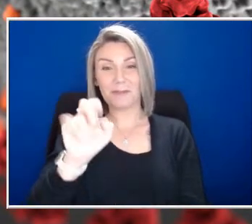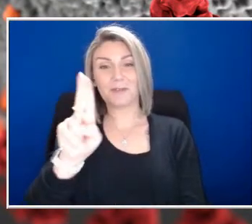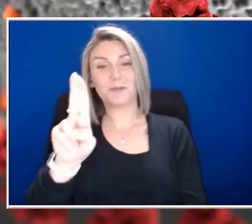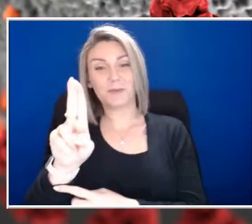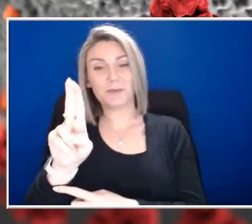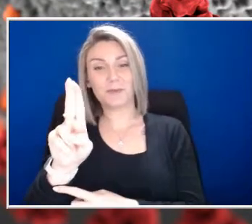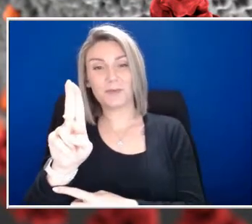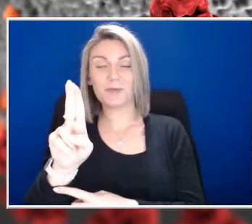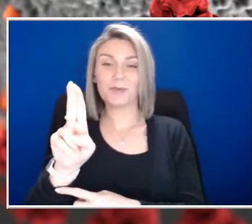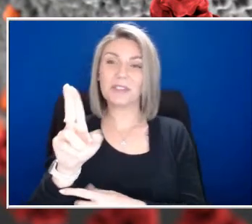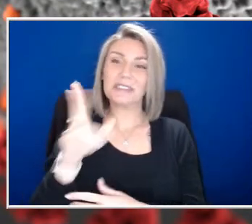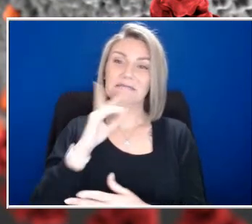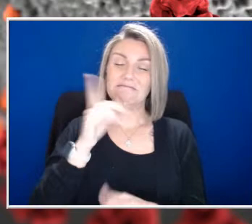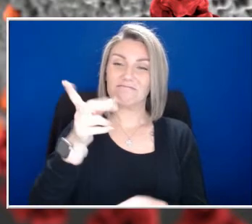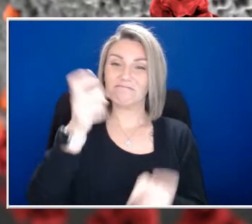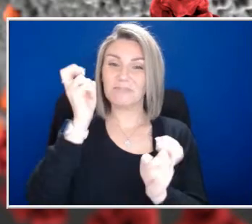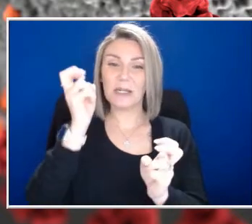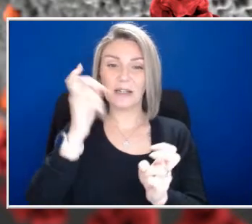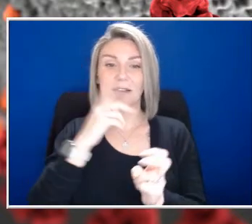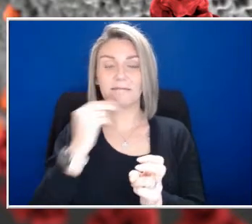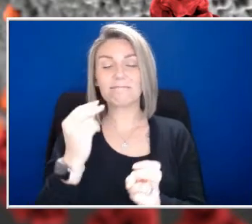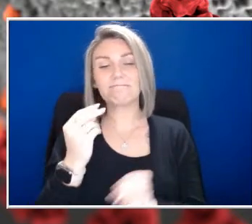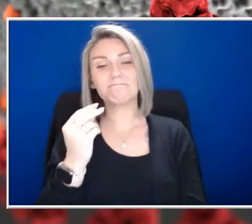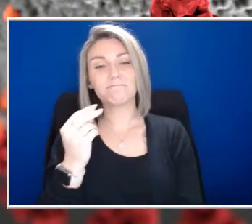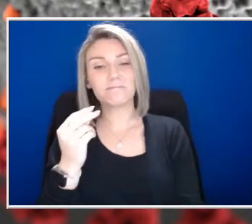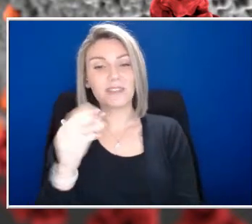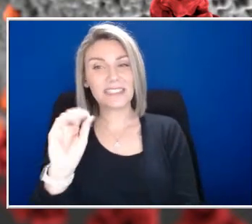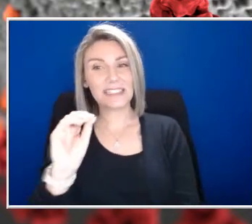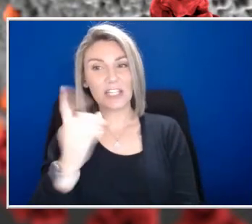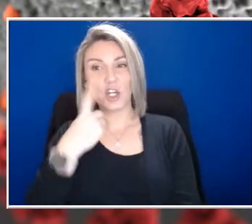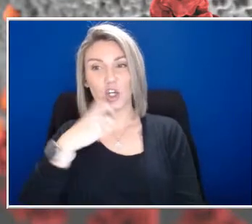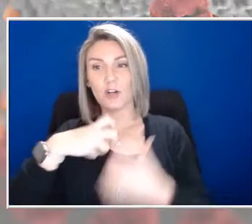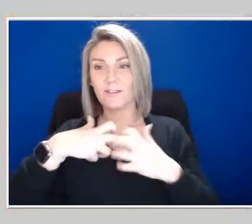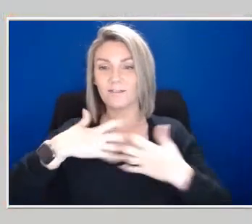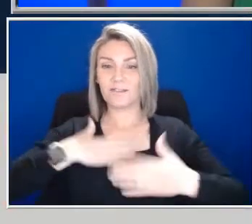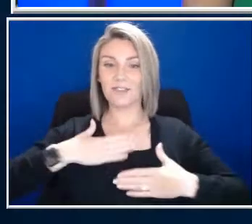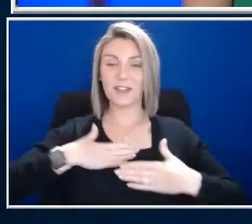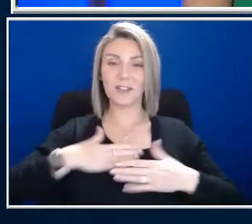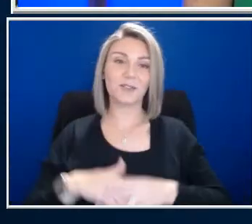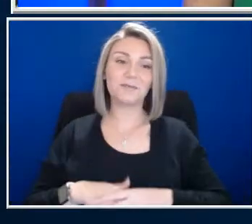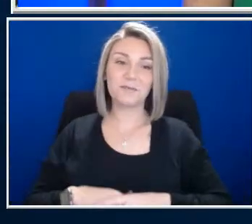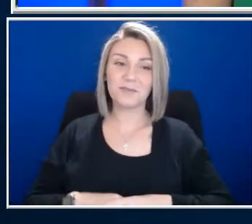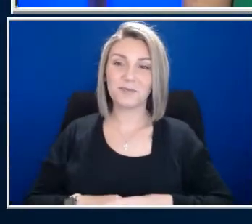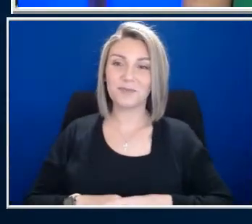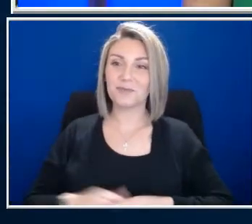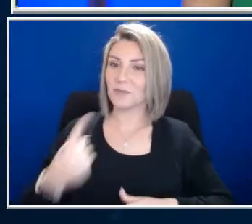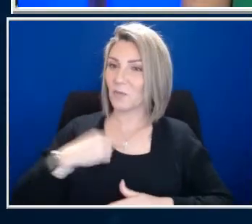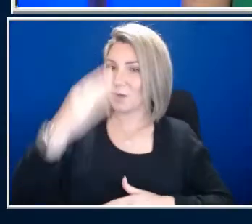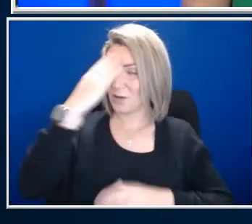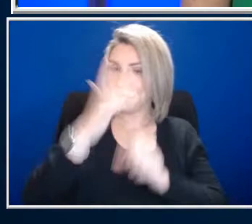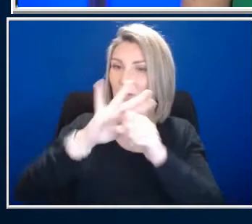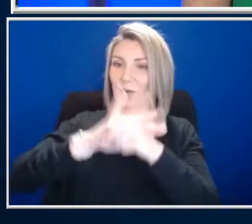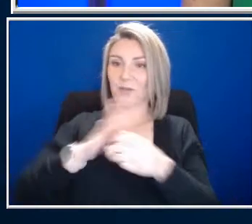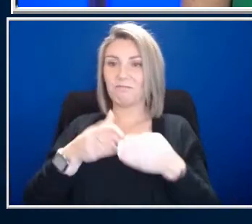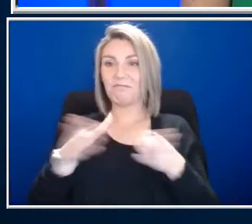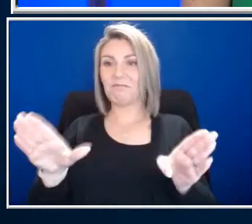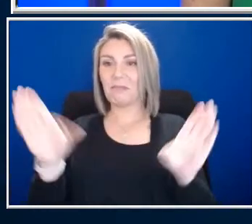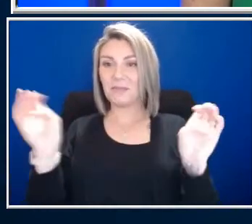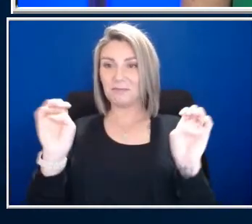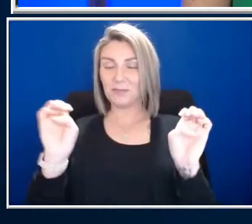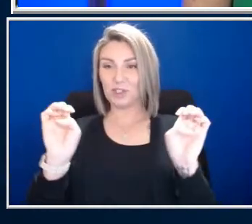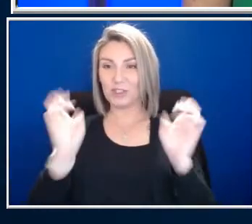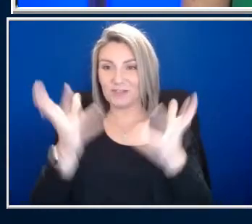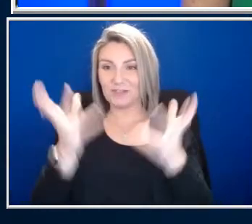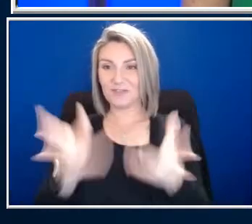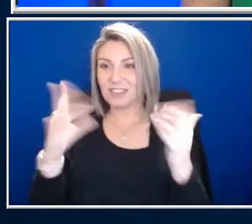severe disease with 2 in the ICU, 0 on the ventilator. So we know the COVID public health emergency ends today. You had